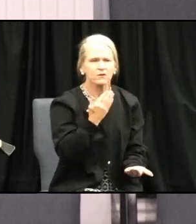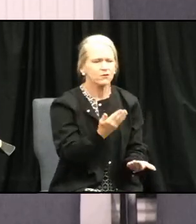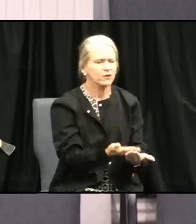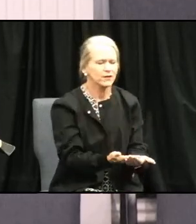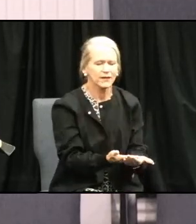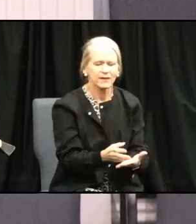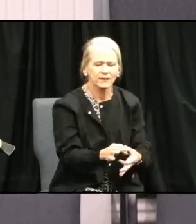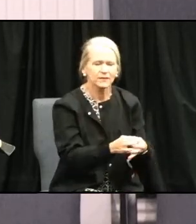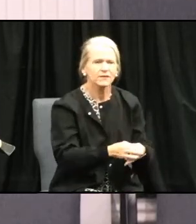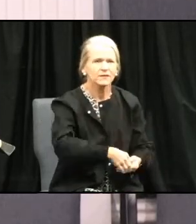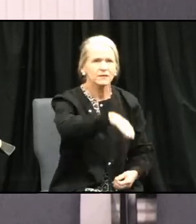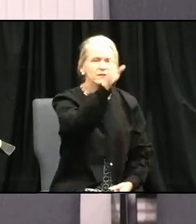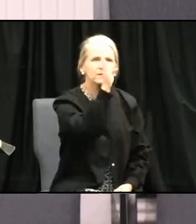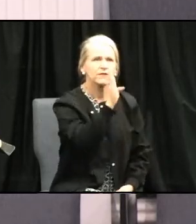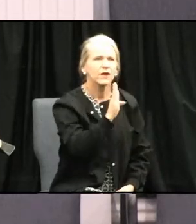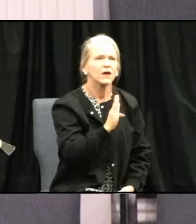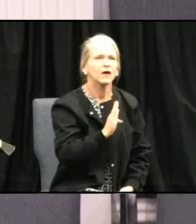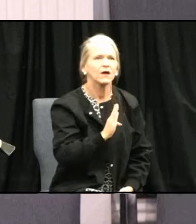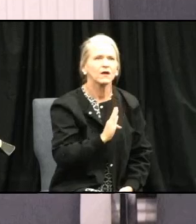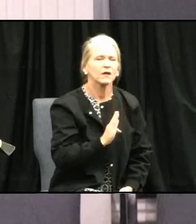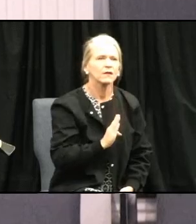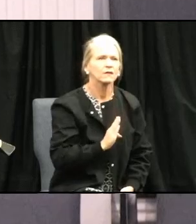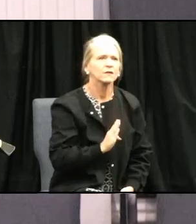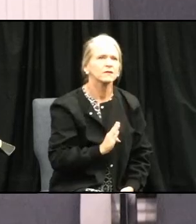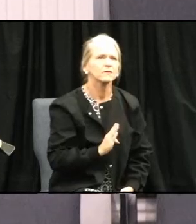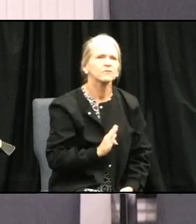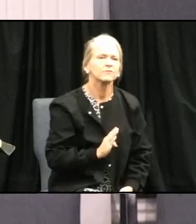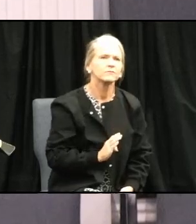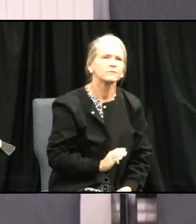the goodness of